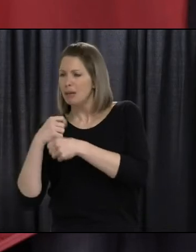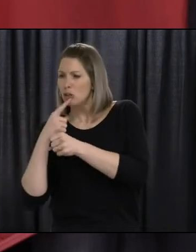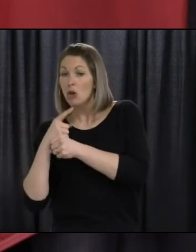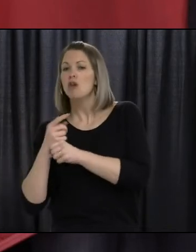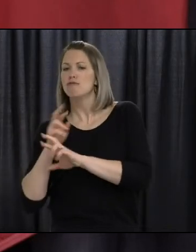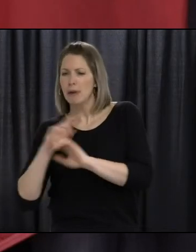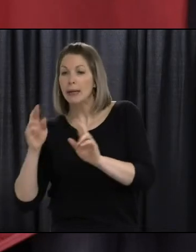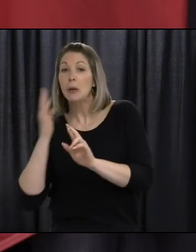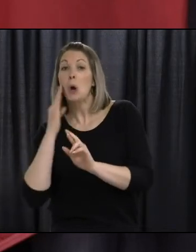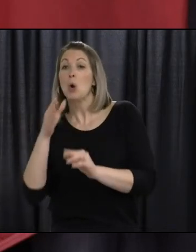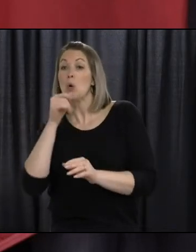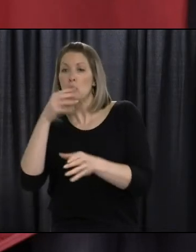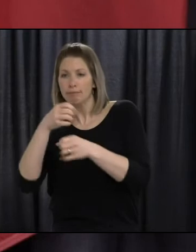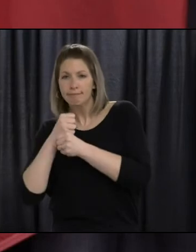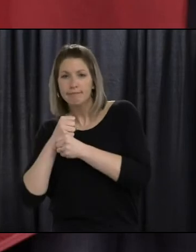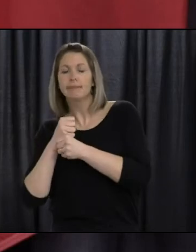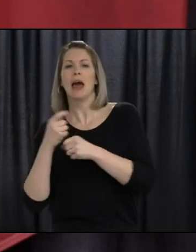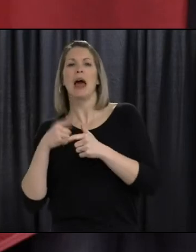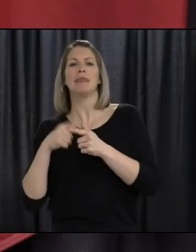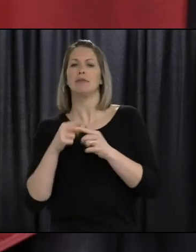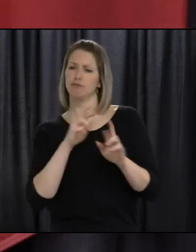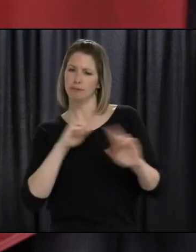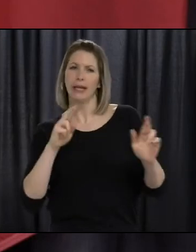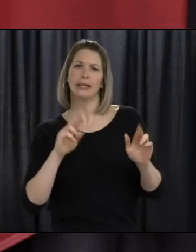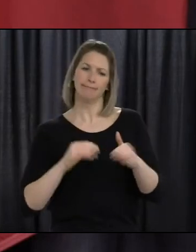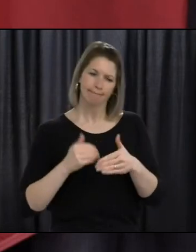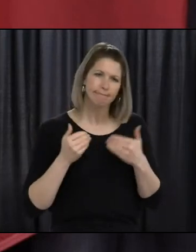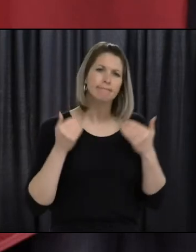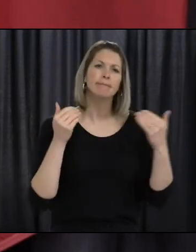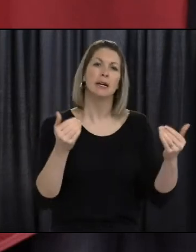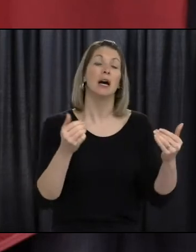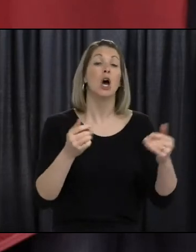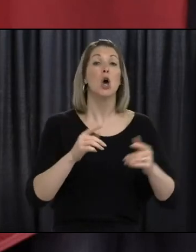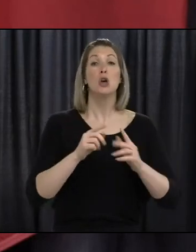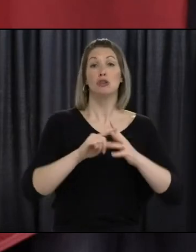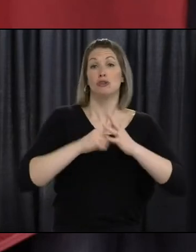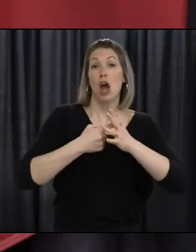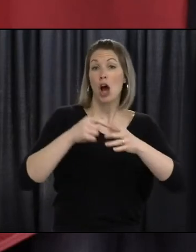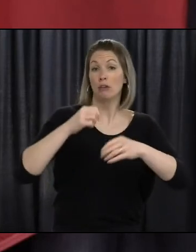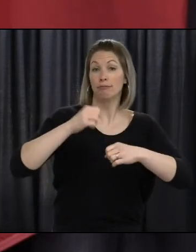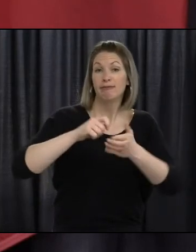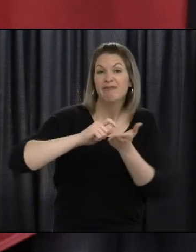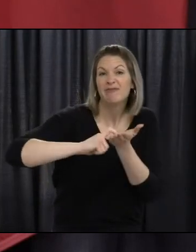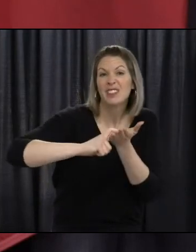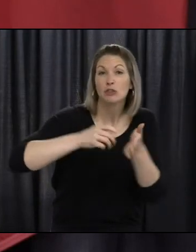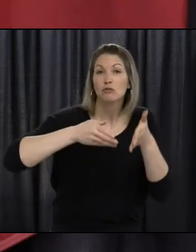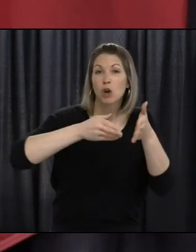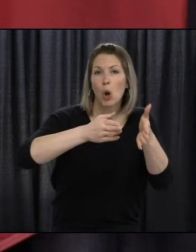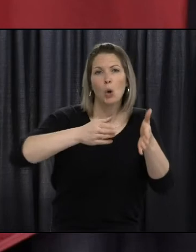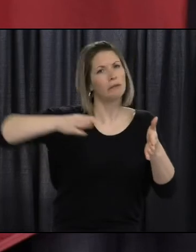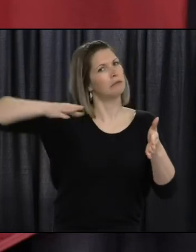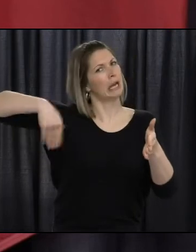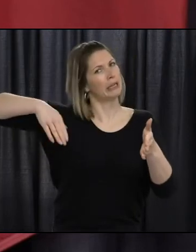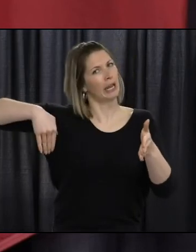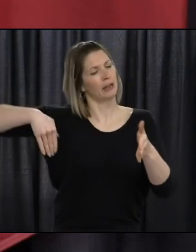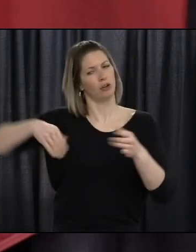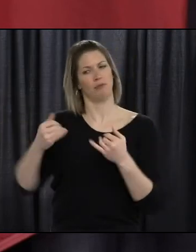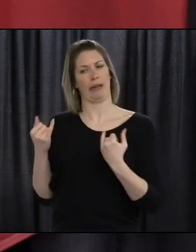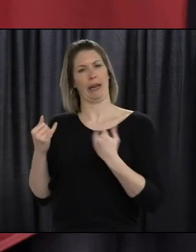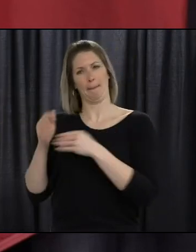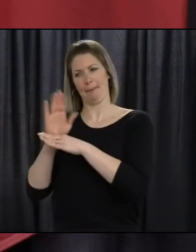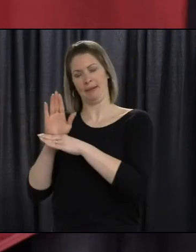of COVID-19. Work will only proceed when contractors are able to demonstrate that they can provide safe